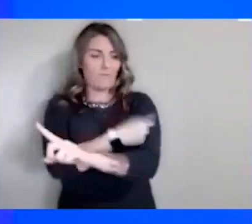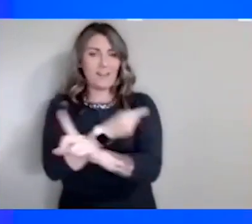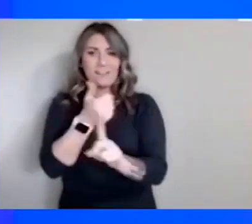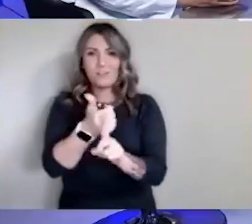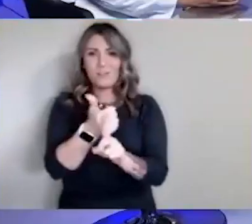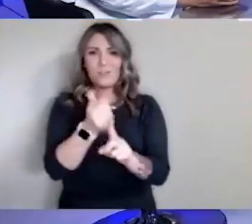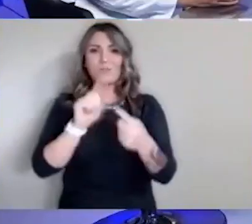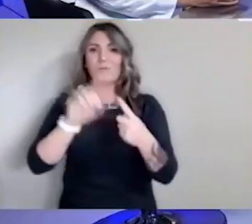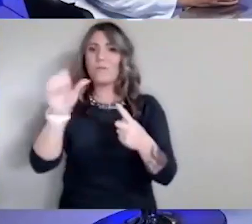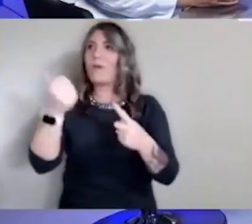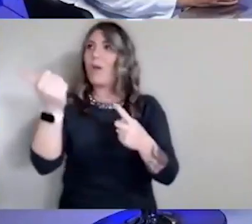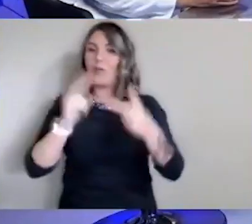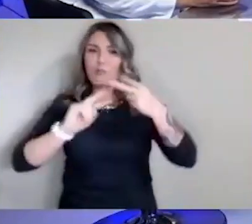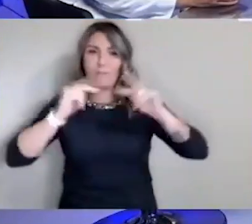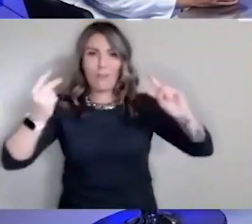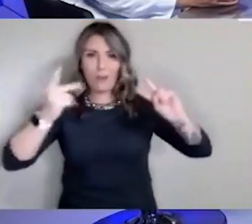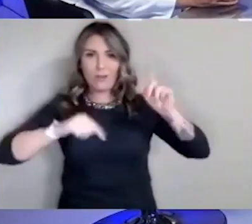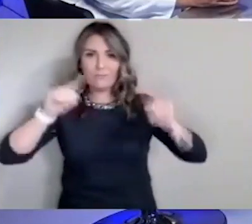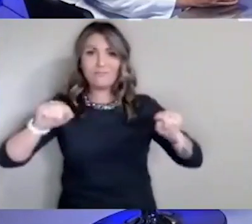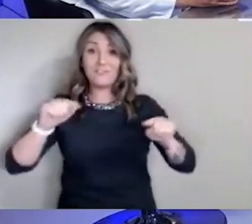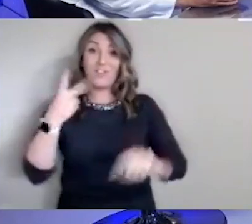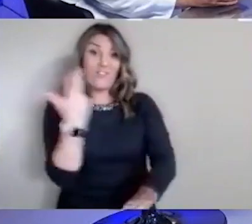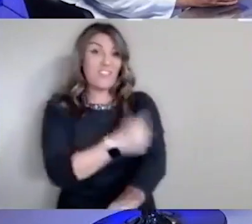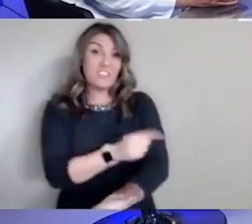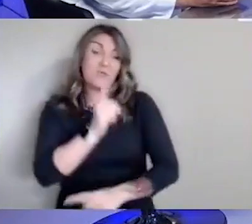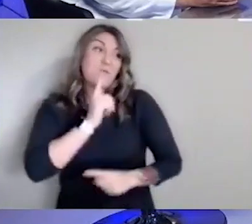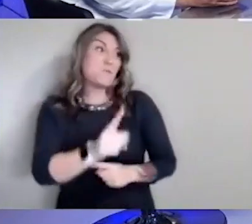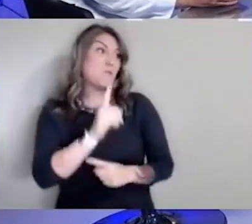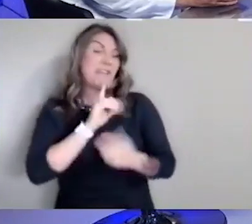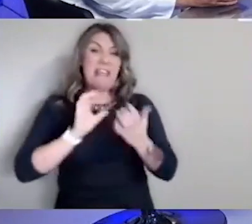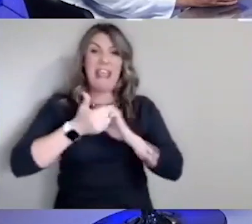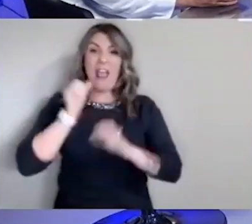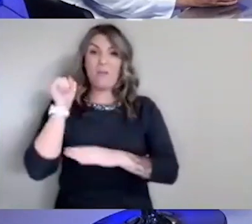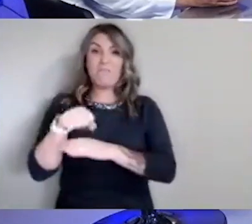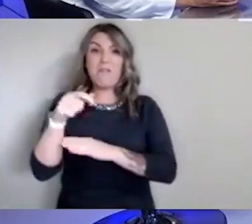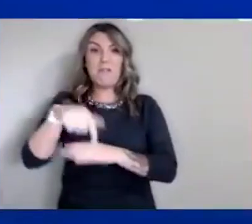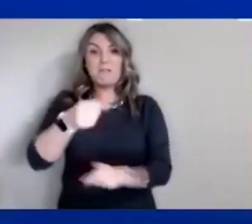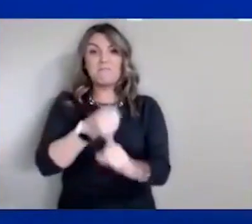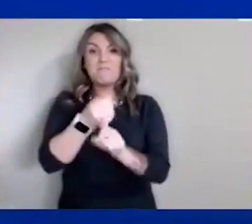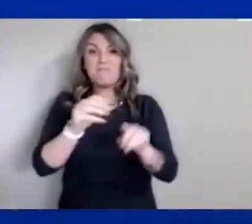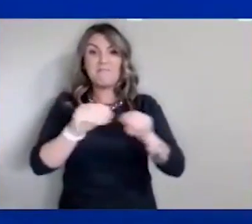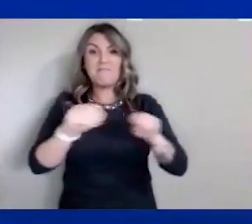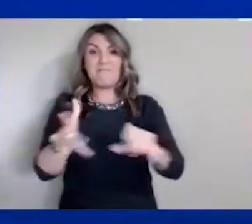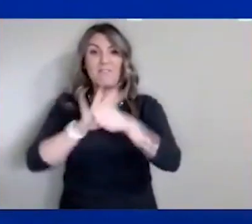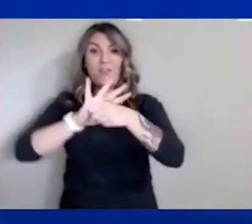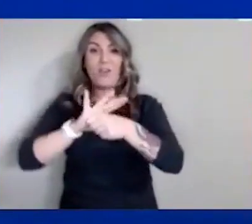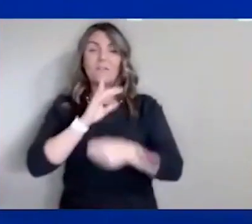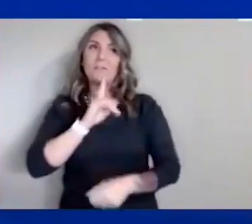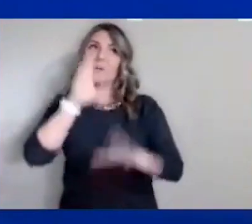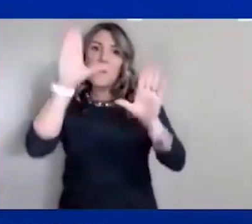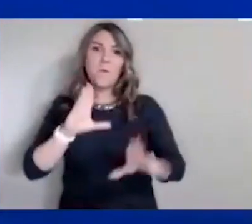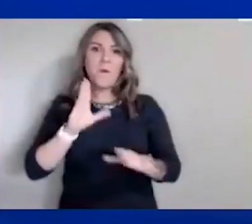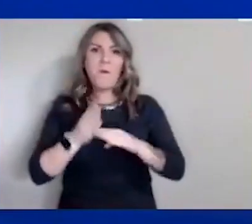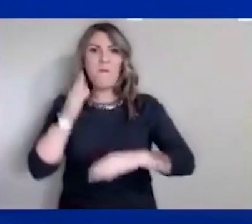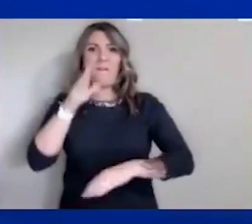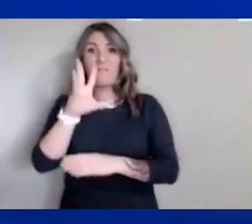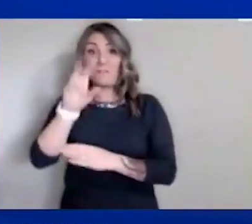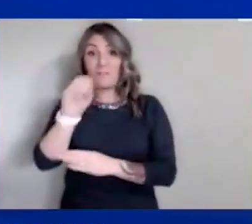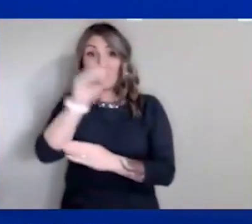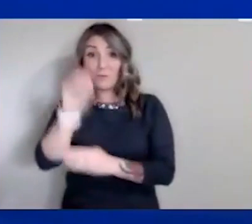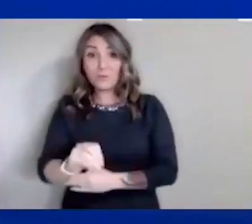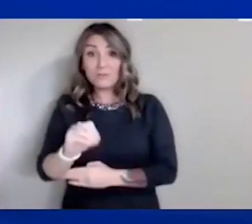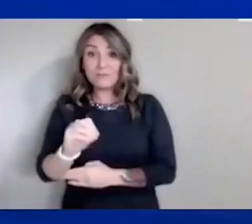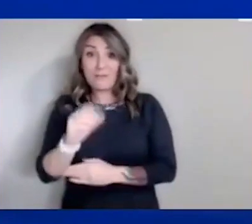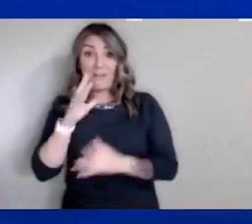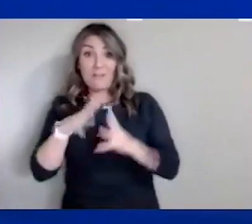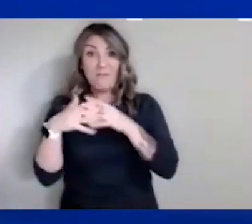And so vaccination is the way to really get us out of this pandemic. It's great that over 50% of Americans have had 1 shot. We need to get more than that. We need to